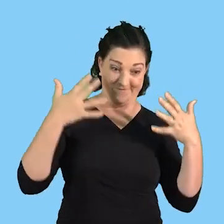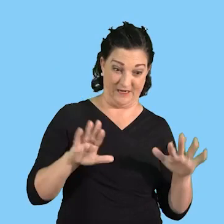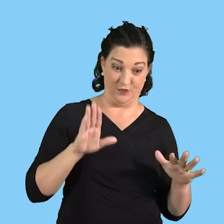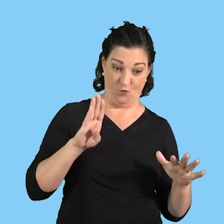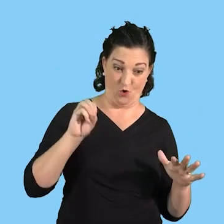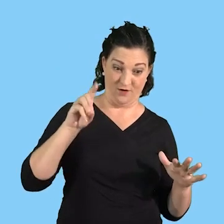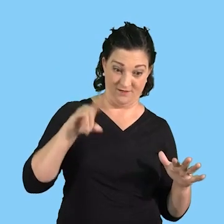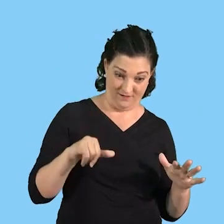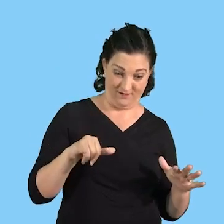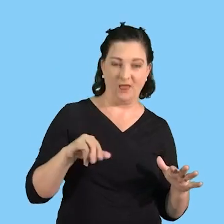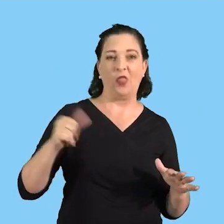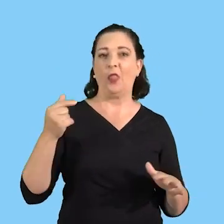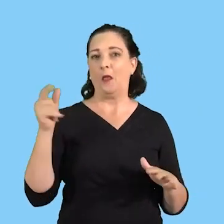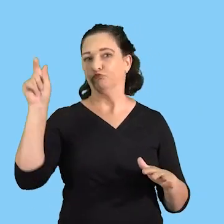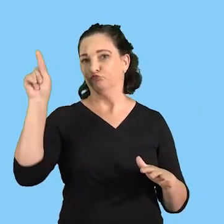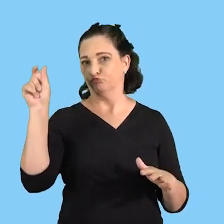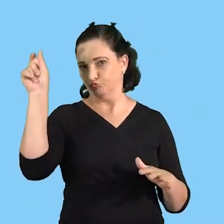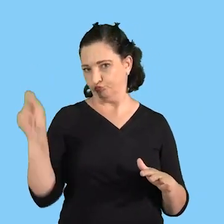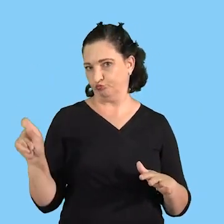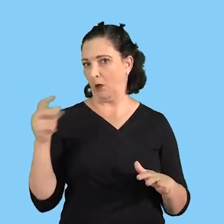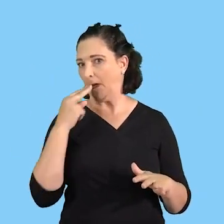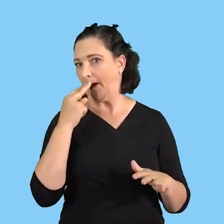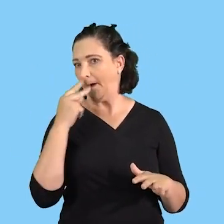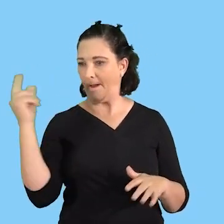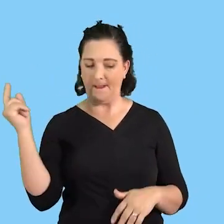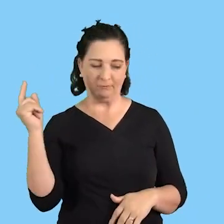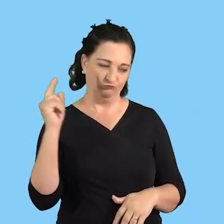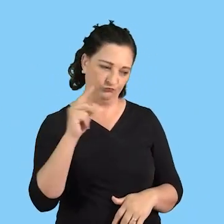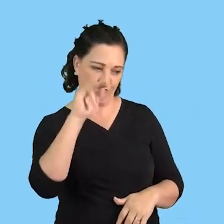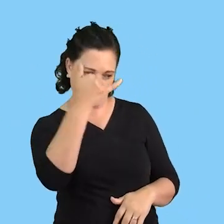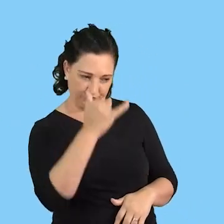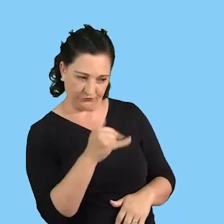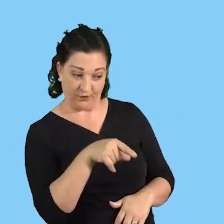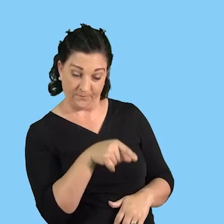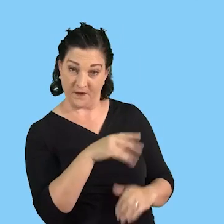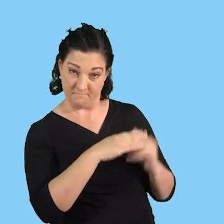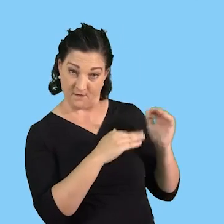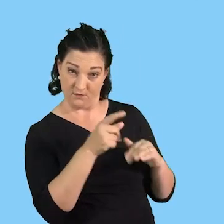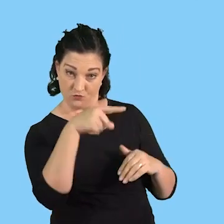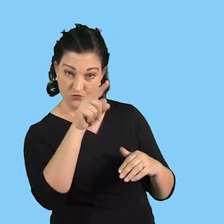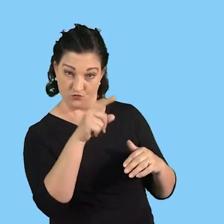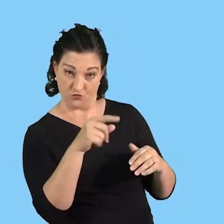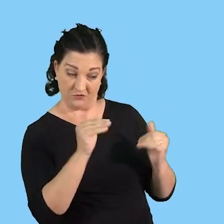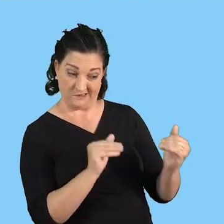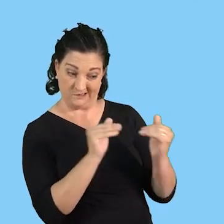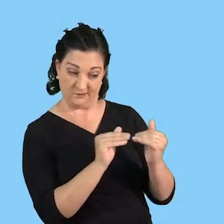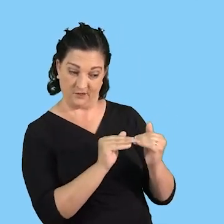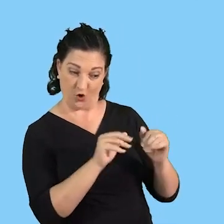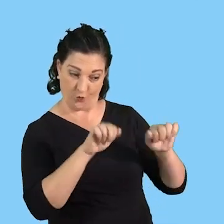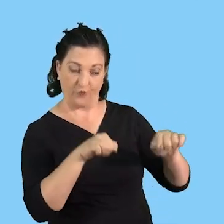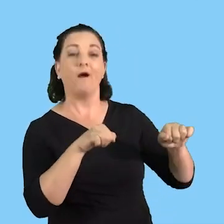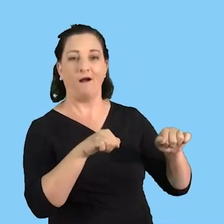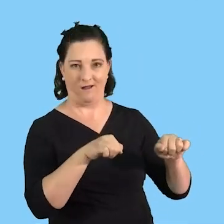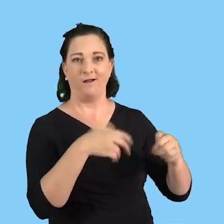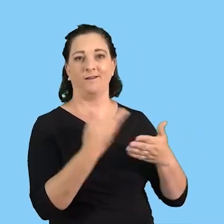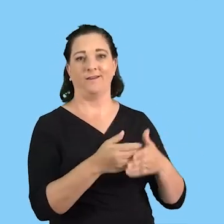built, the inspector will come and check, has this body been built to the right standard? If it's approved, it will then